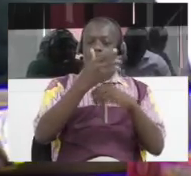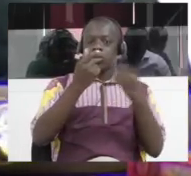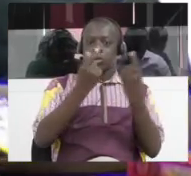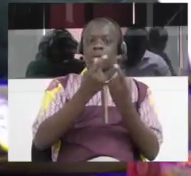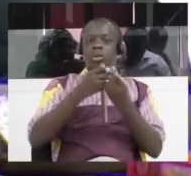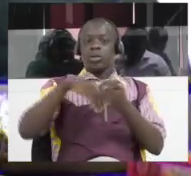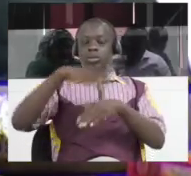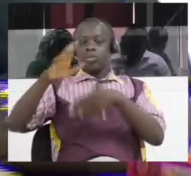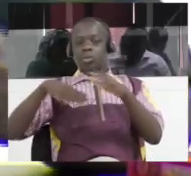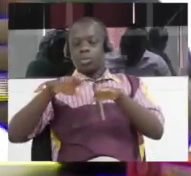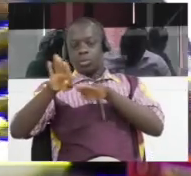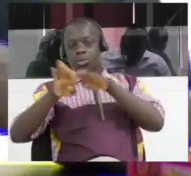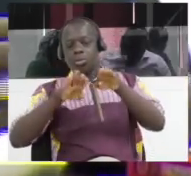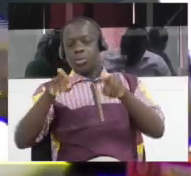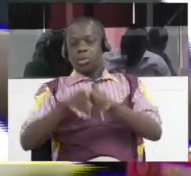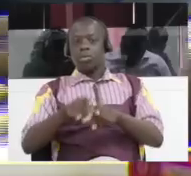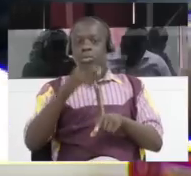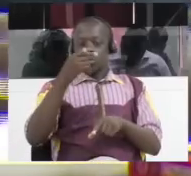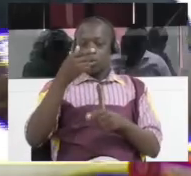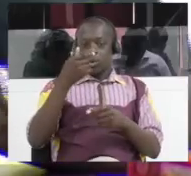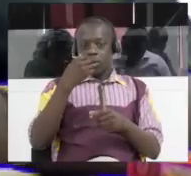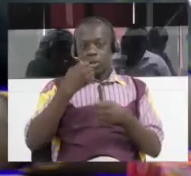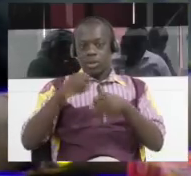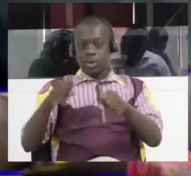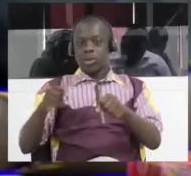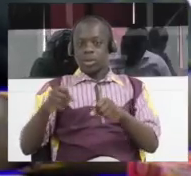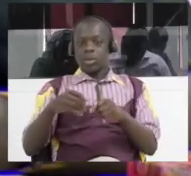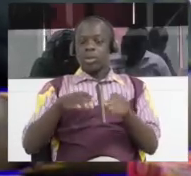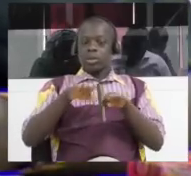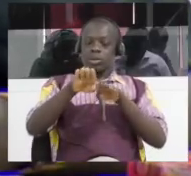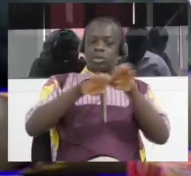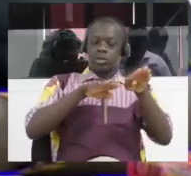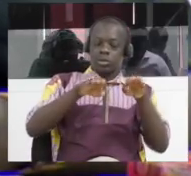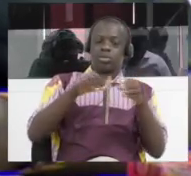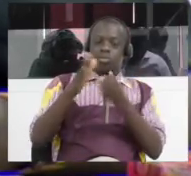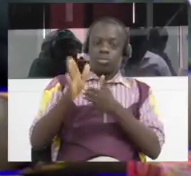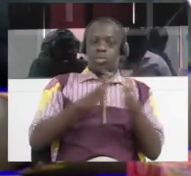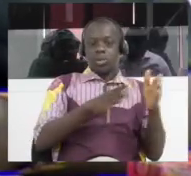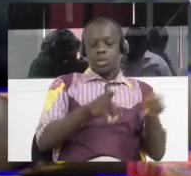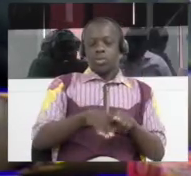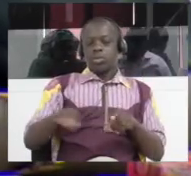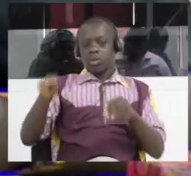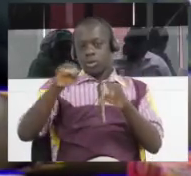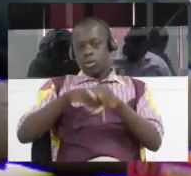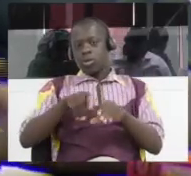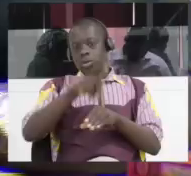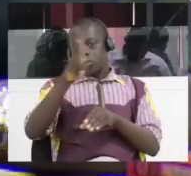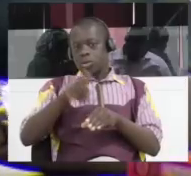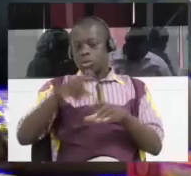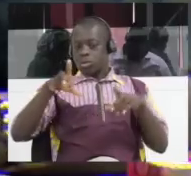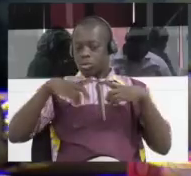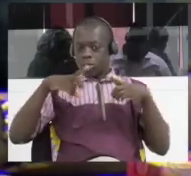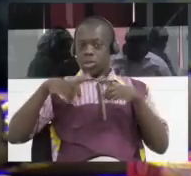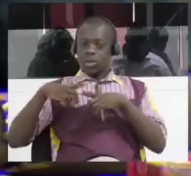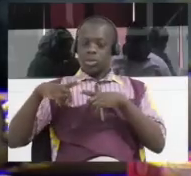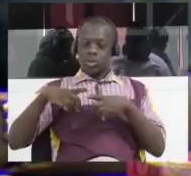a scenario and then some sort of a workable exercise plan. It was I was involved